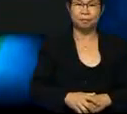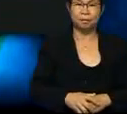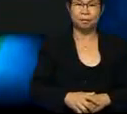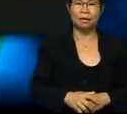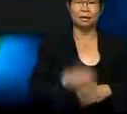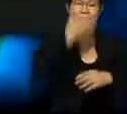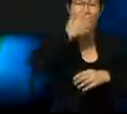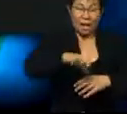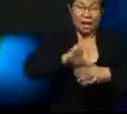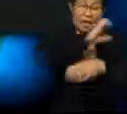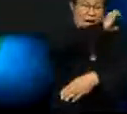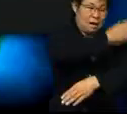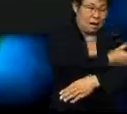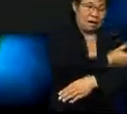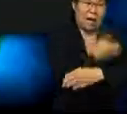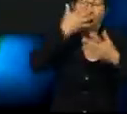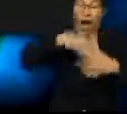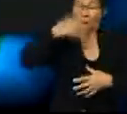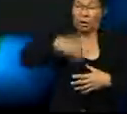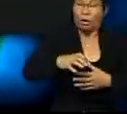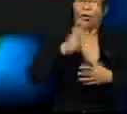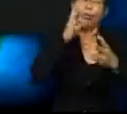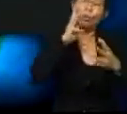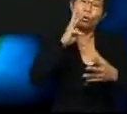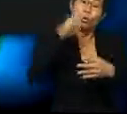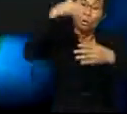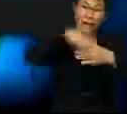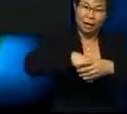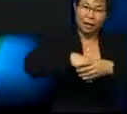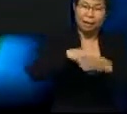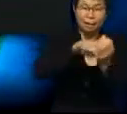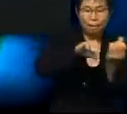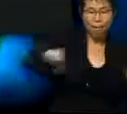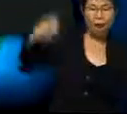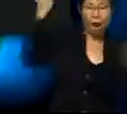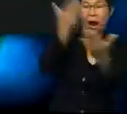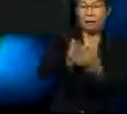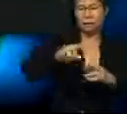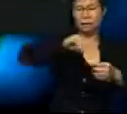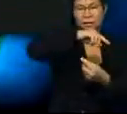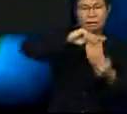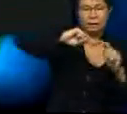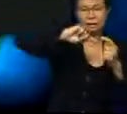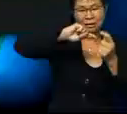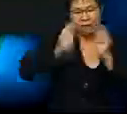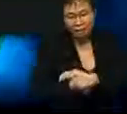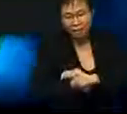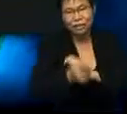The heat energy will heat up the water in the pipes until it turns to steam.